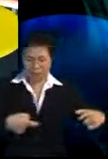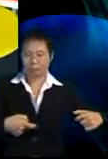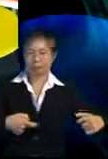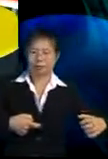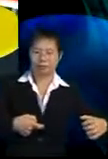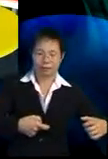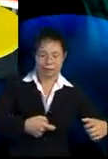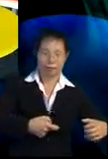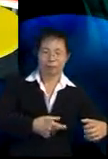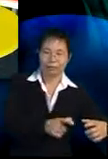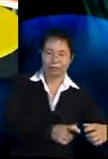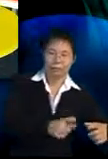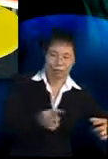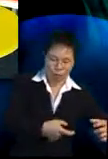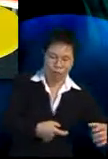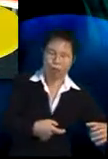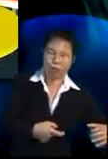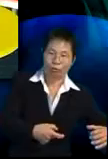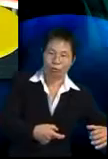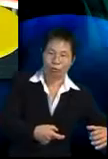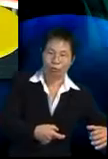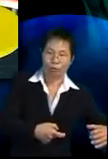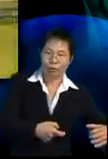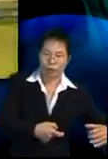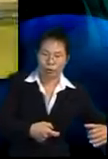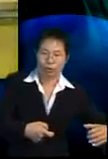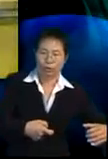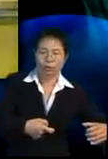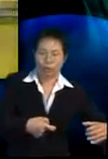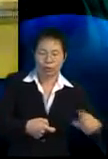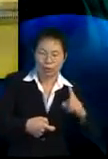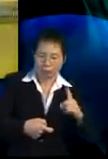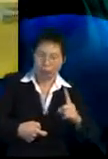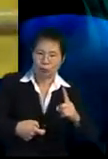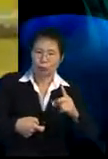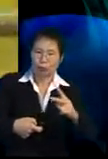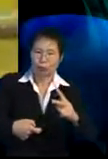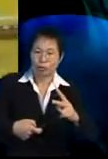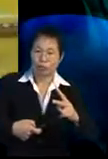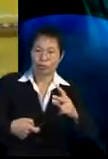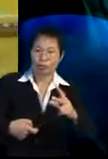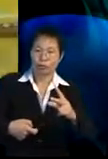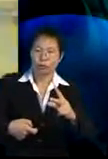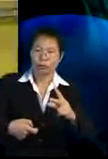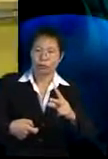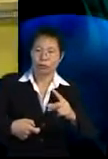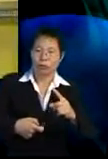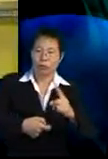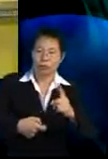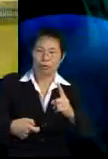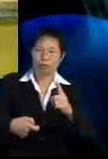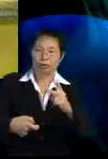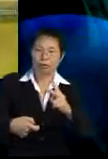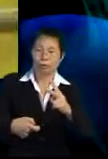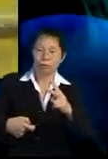Now, pull the wooden block until it moves. 1 Newton, 1.5 Newton.